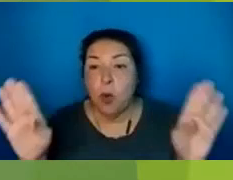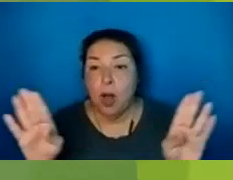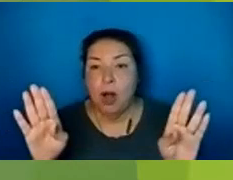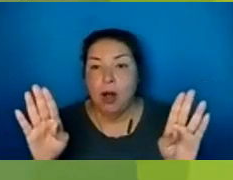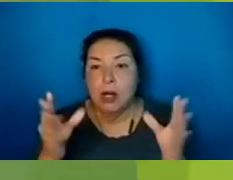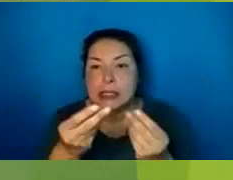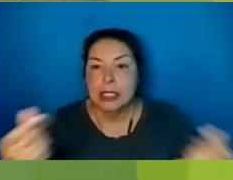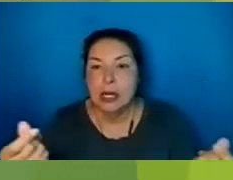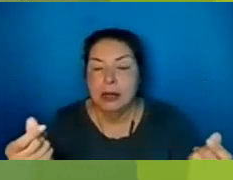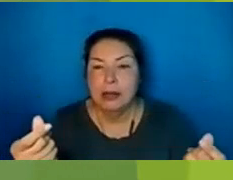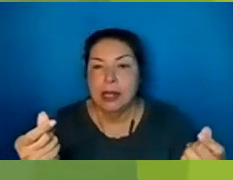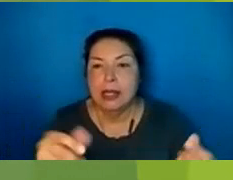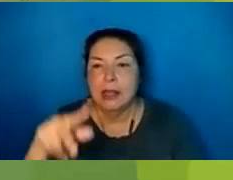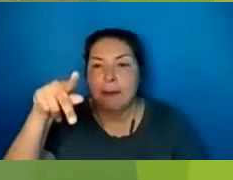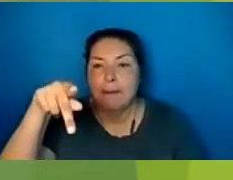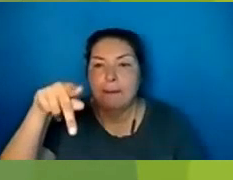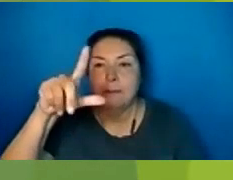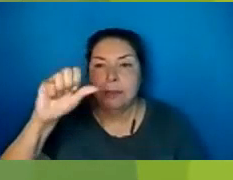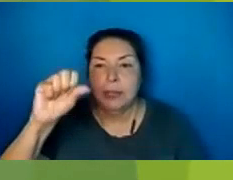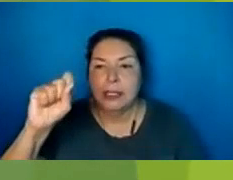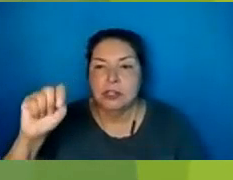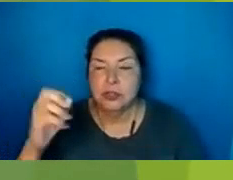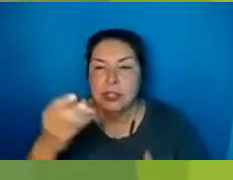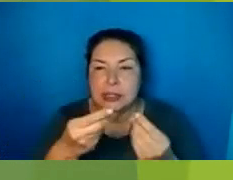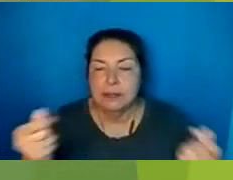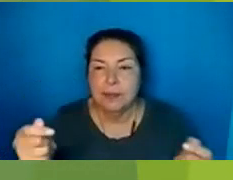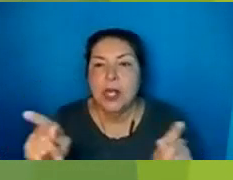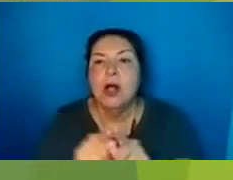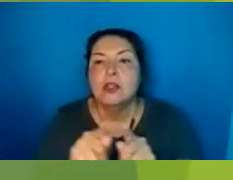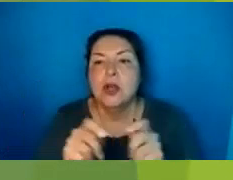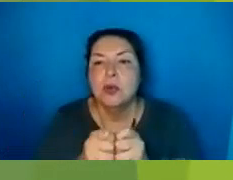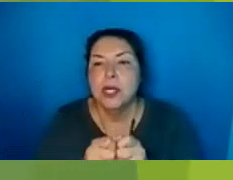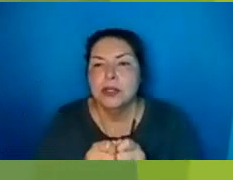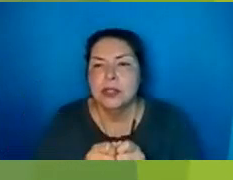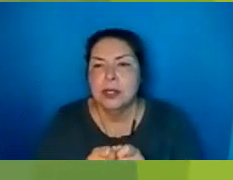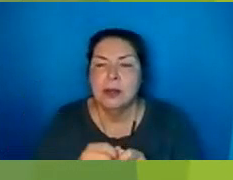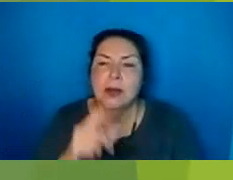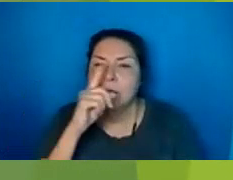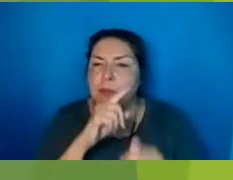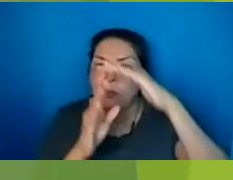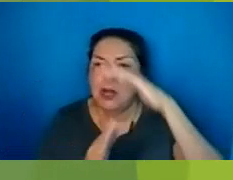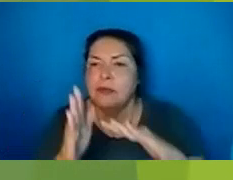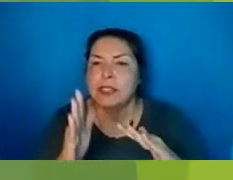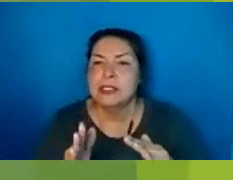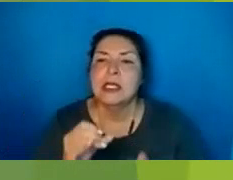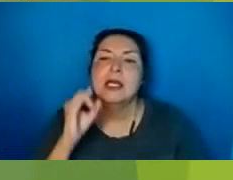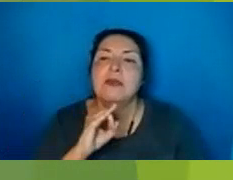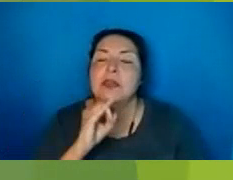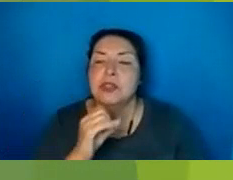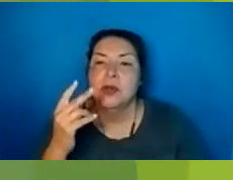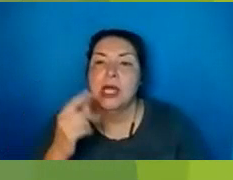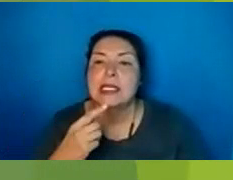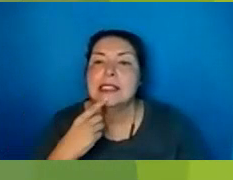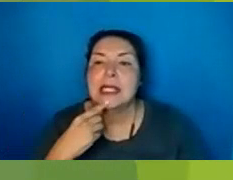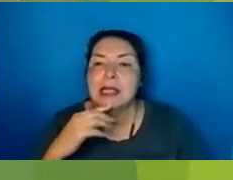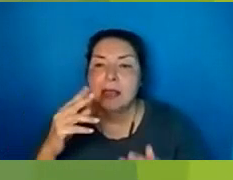its plasterers are gone, along with the prophets of Israel who prophesy to Jerusalem and who see visions of peace